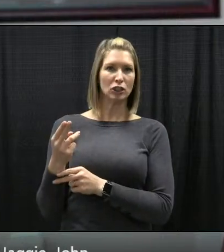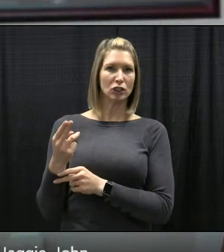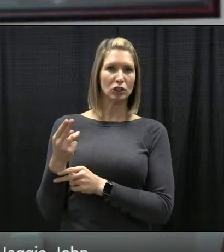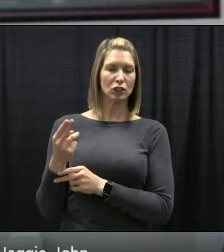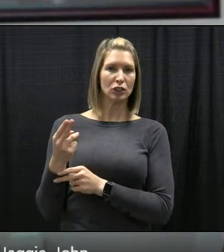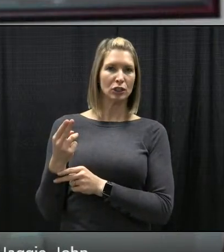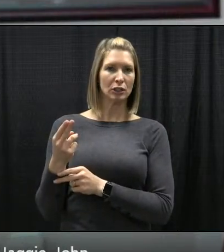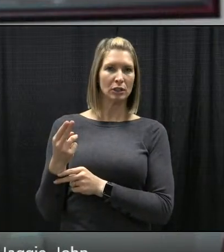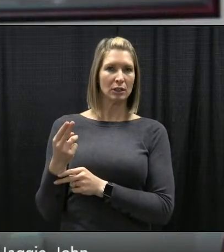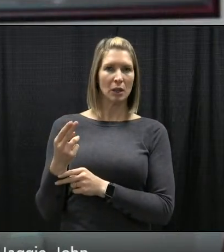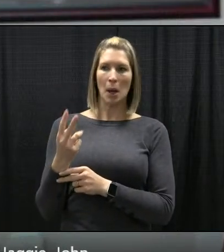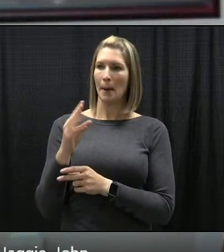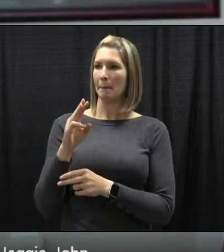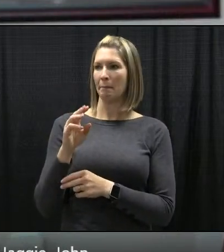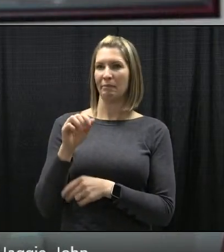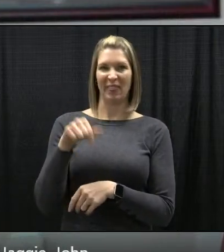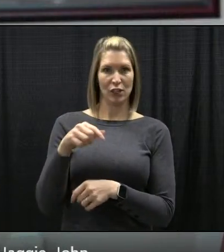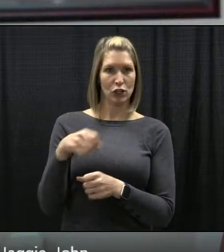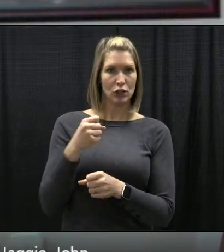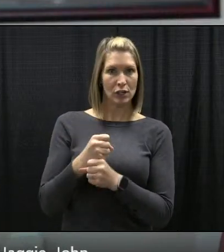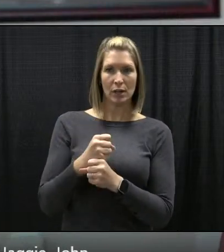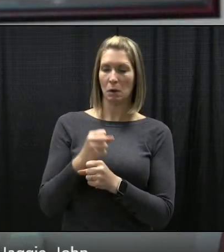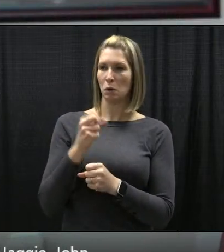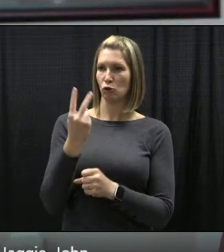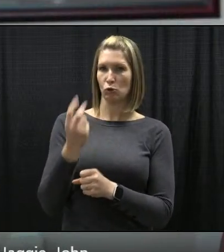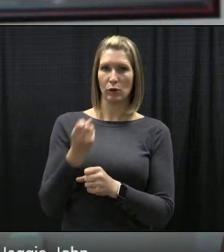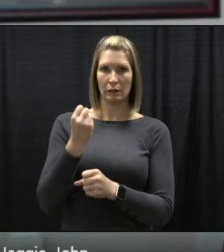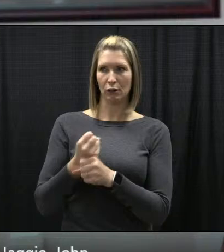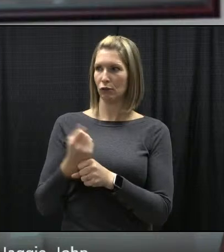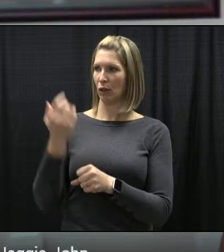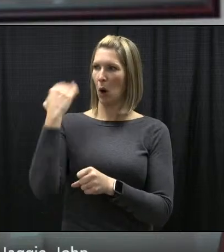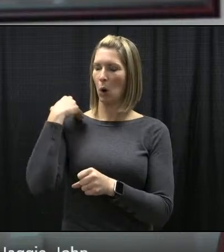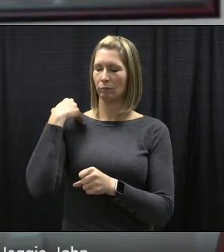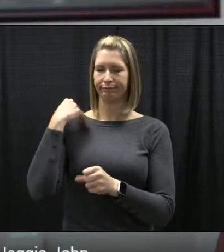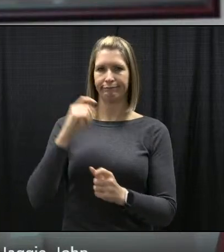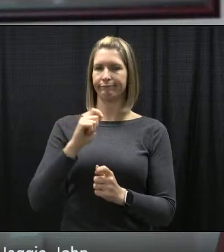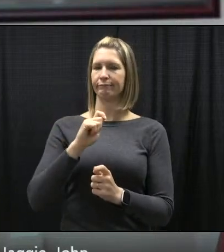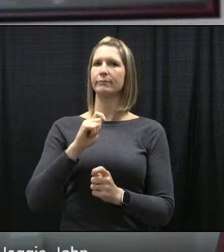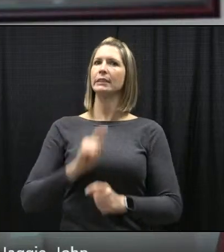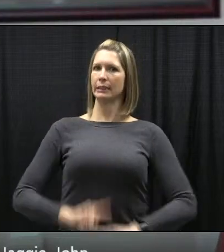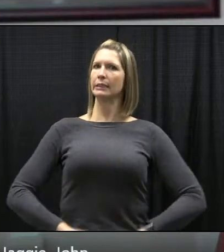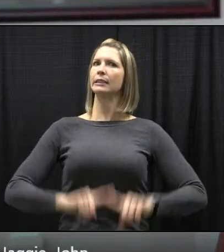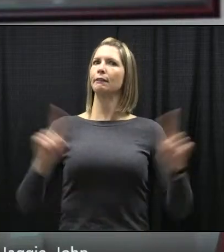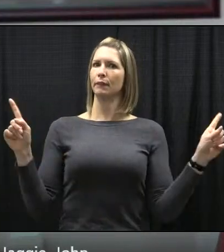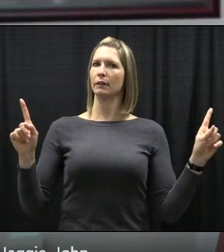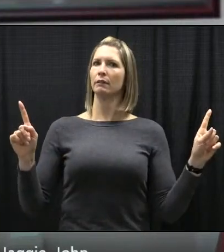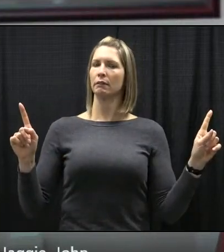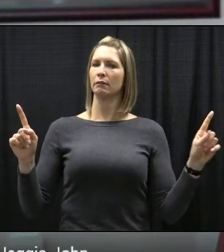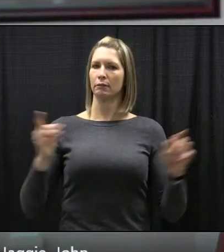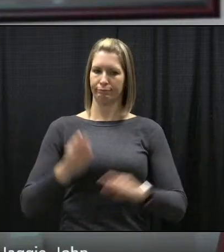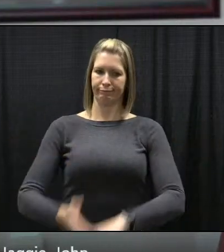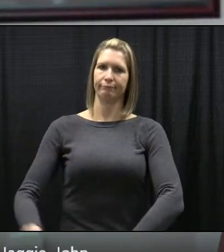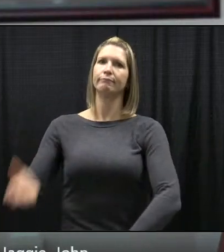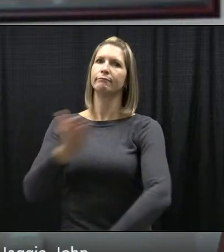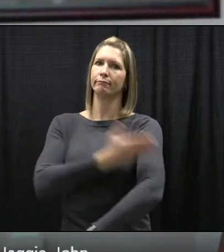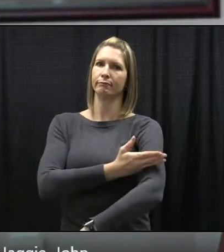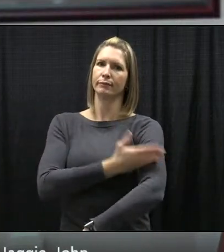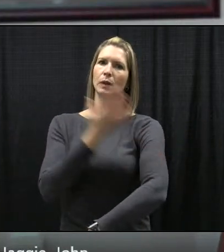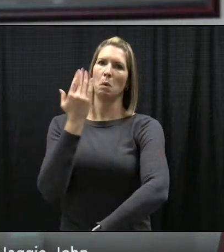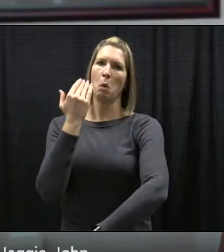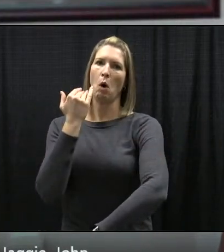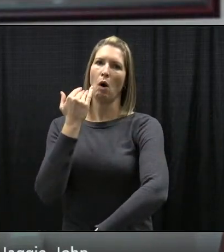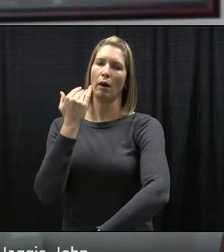made significant strides, and it's happened because of the excellent response from Newfoundlanders and